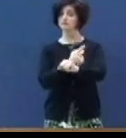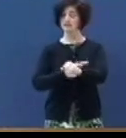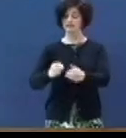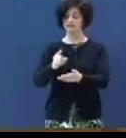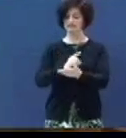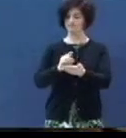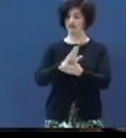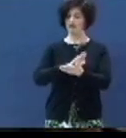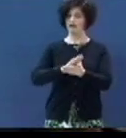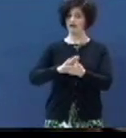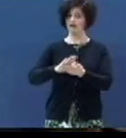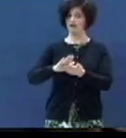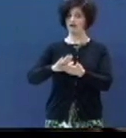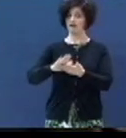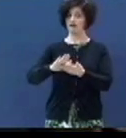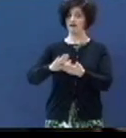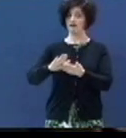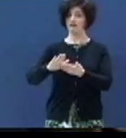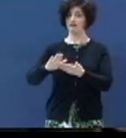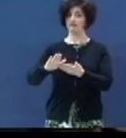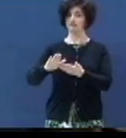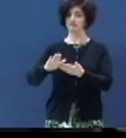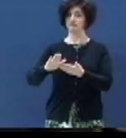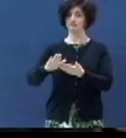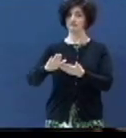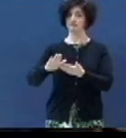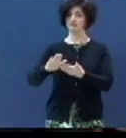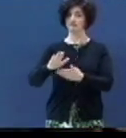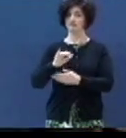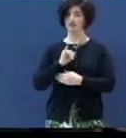divine. I was filled with the